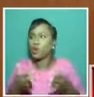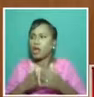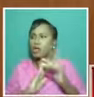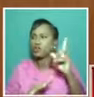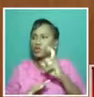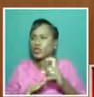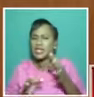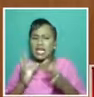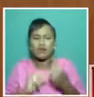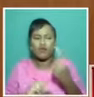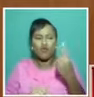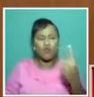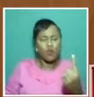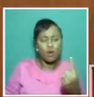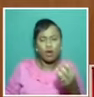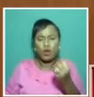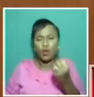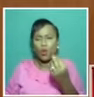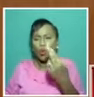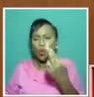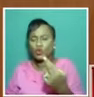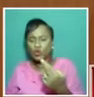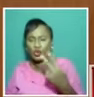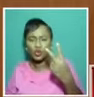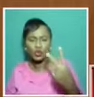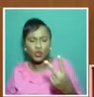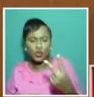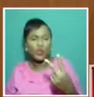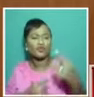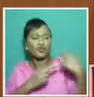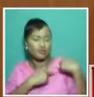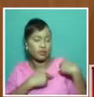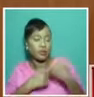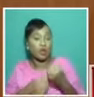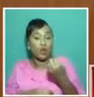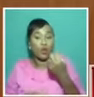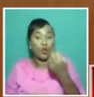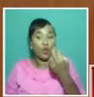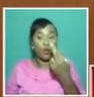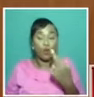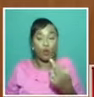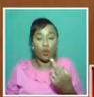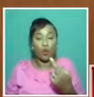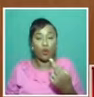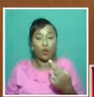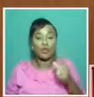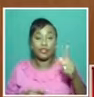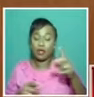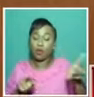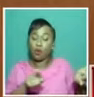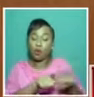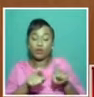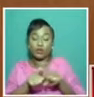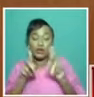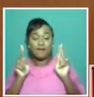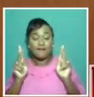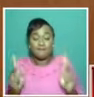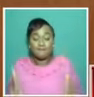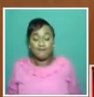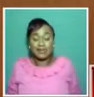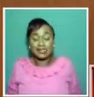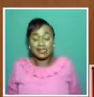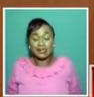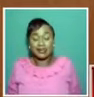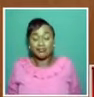multiple persons are culpable, or whether or not they were victims, and if so, to what